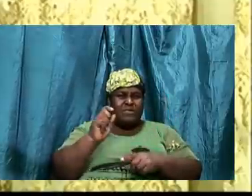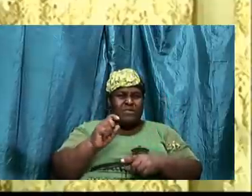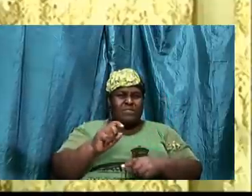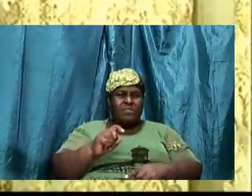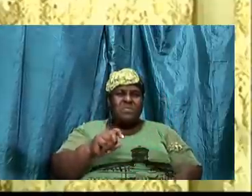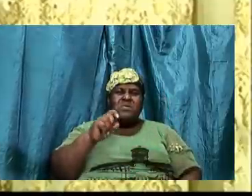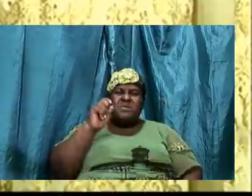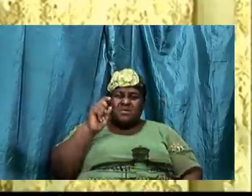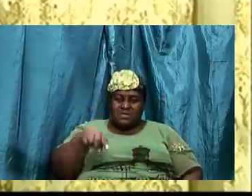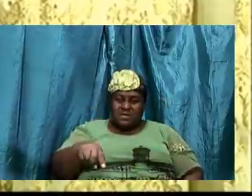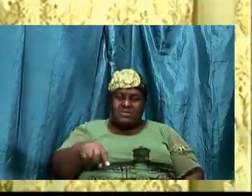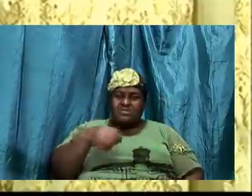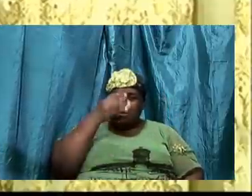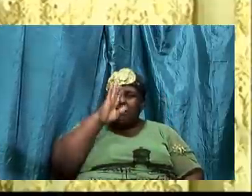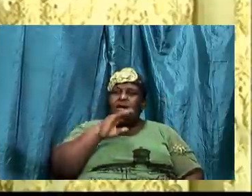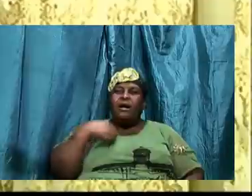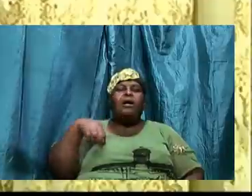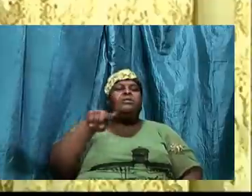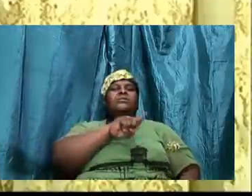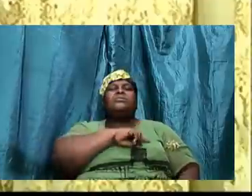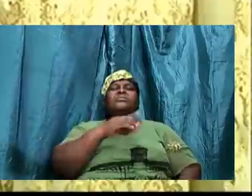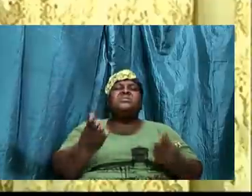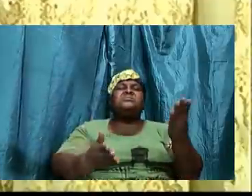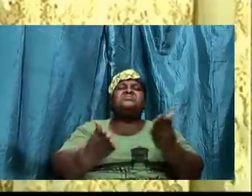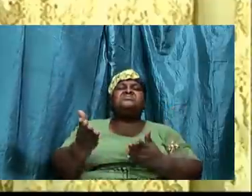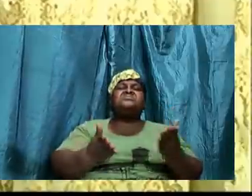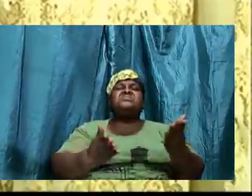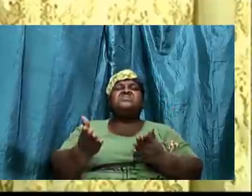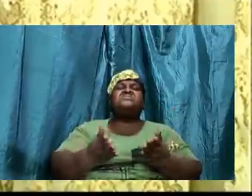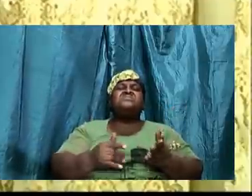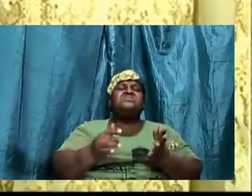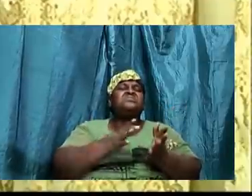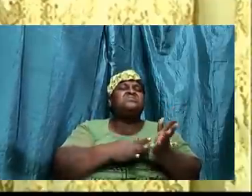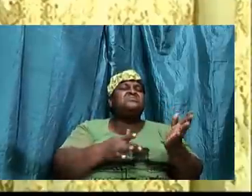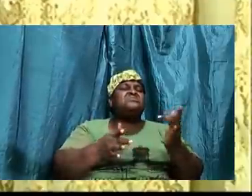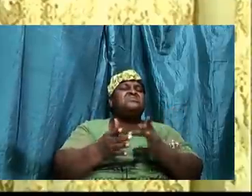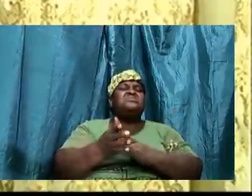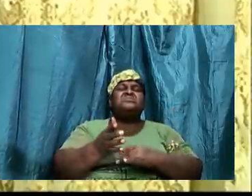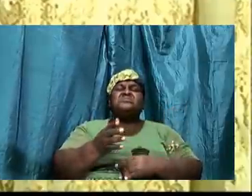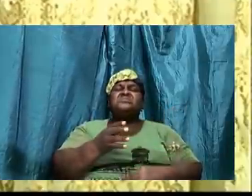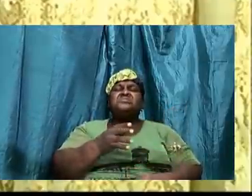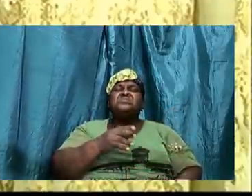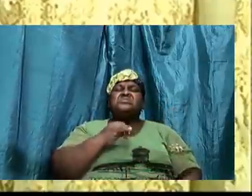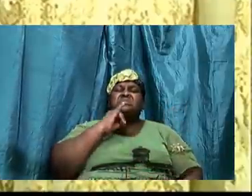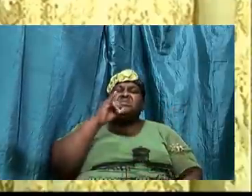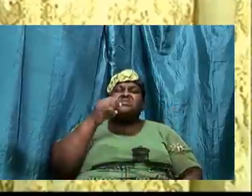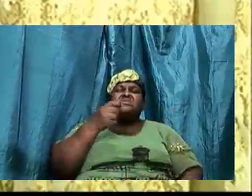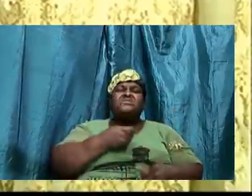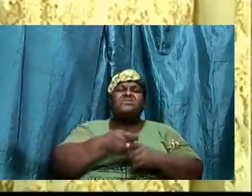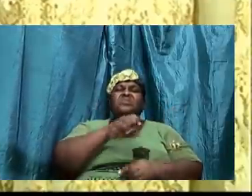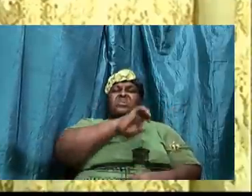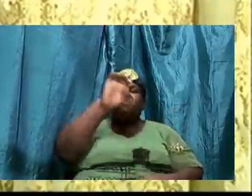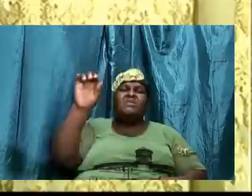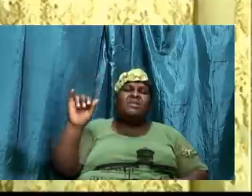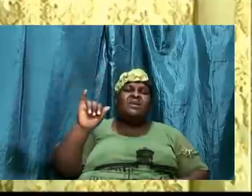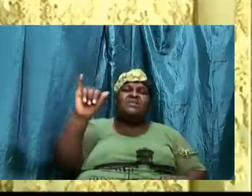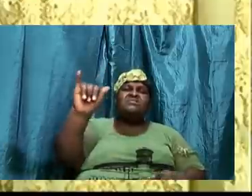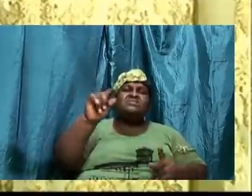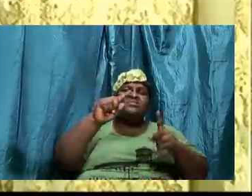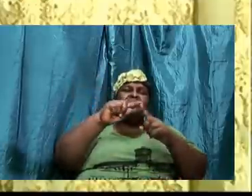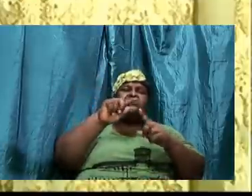This God that we serve, Jesus Christ, is from everlasting to everlasting.